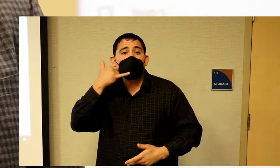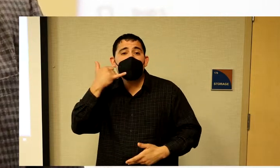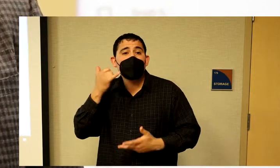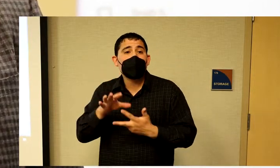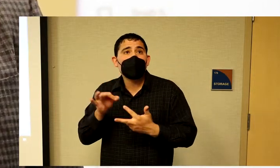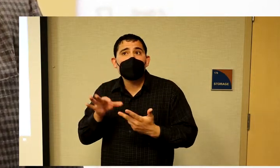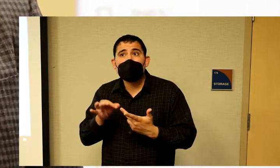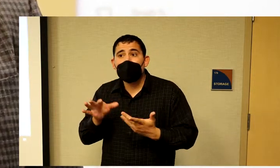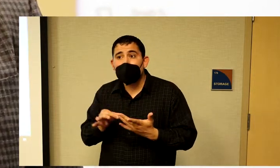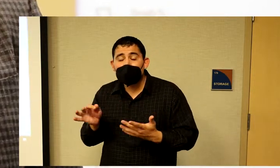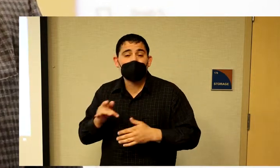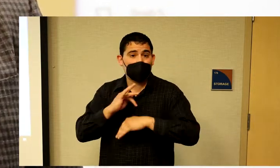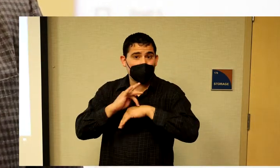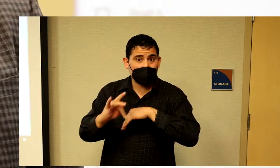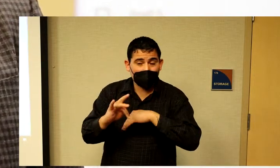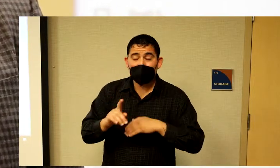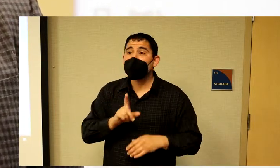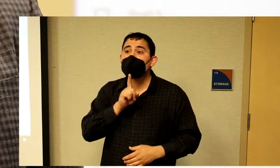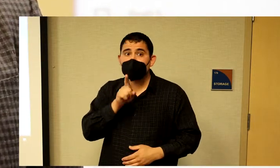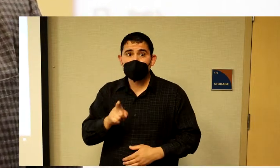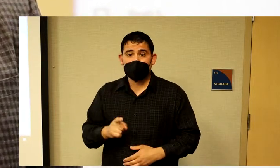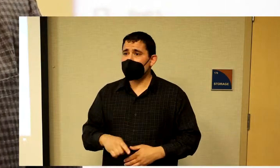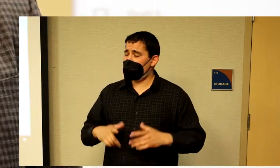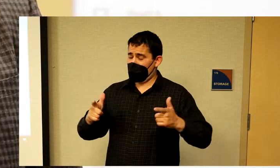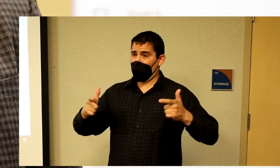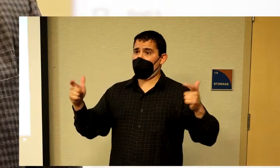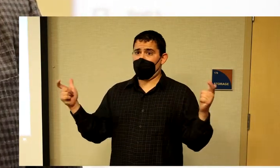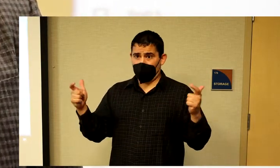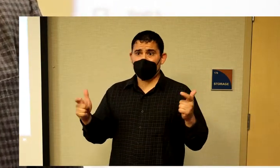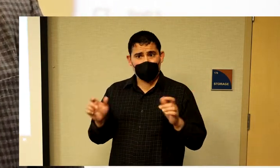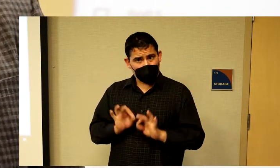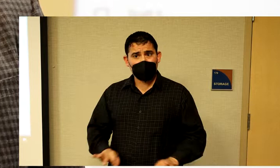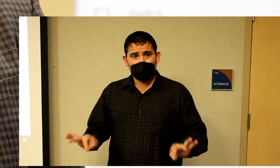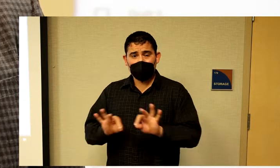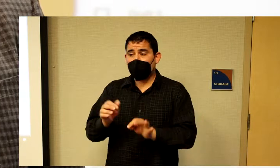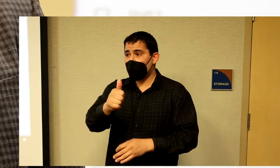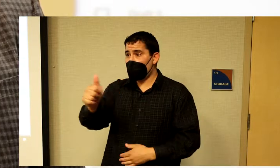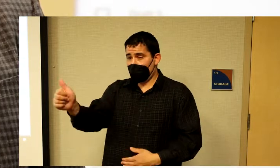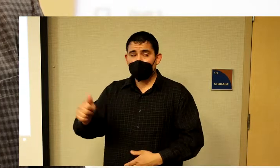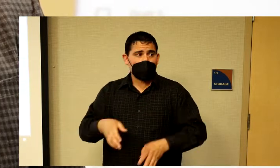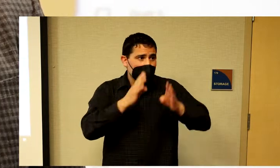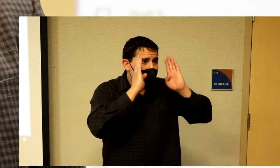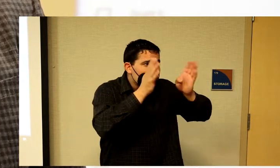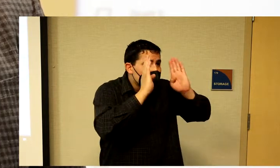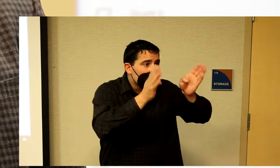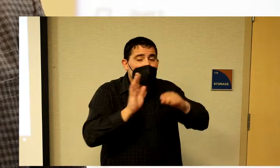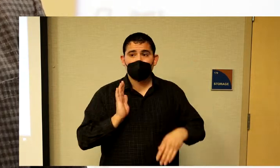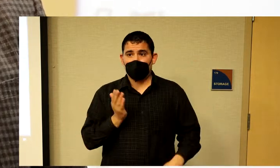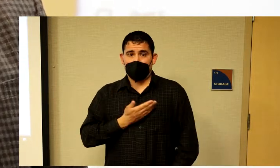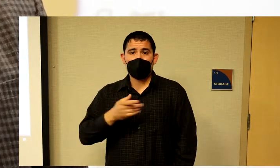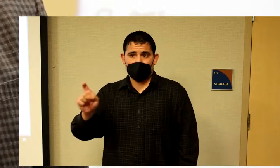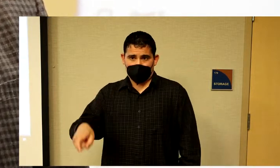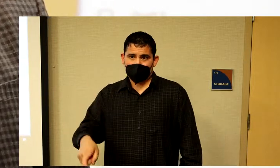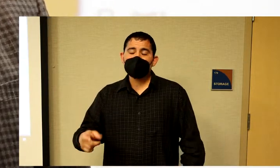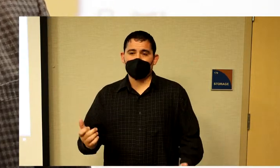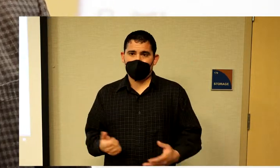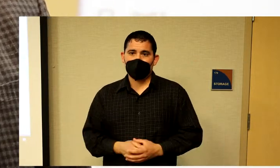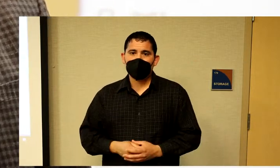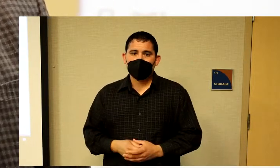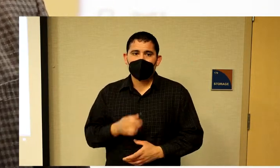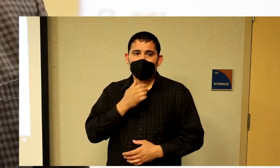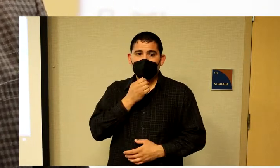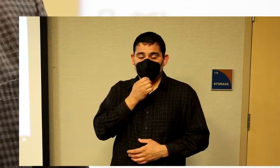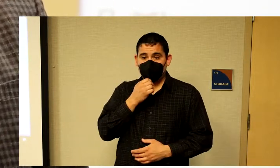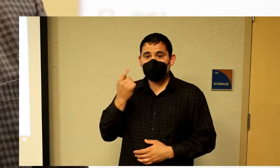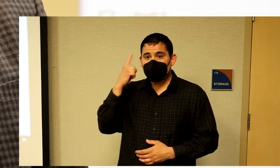streaming. Because those are huge things that show that you really do want to listen, so thank you for that. For those of you who don't know me, I